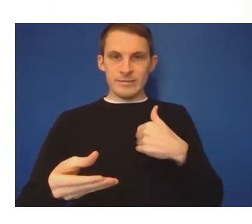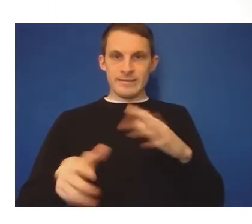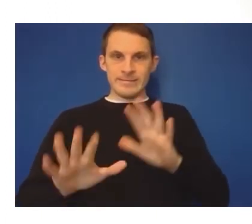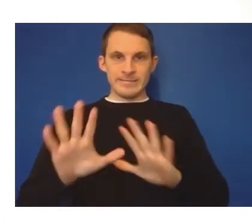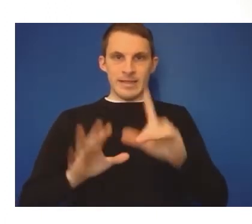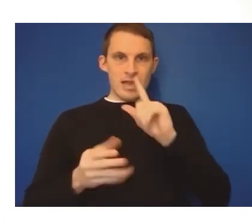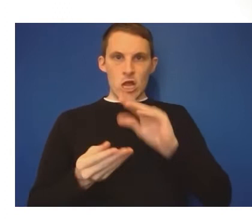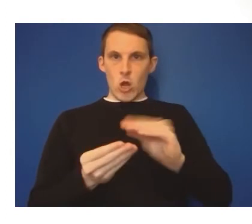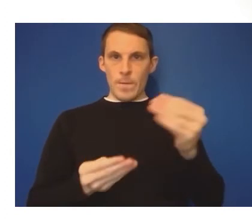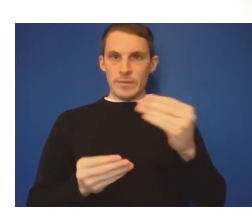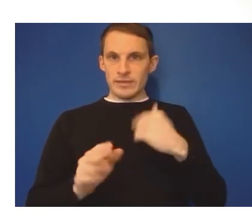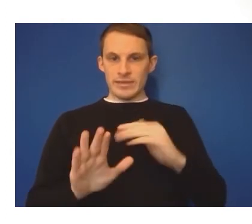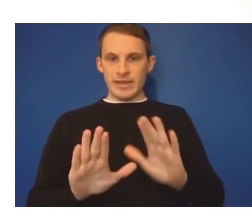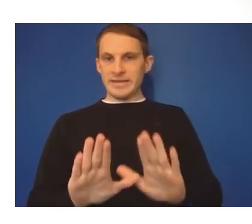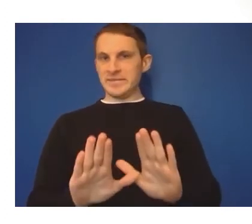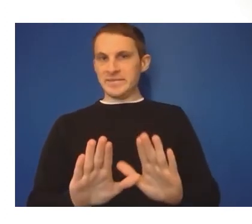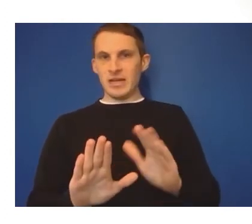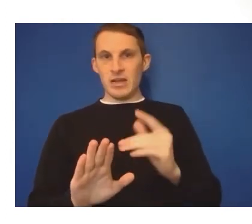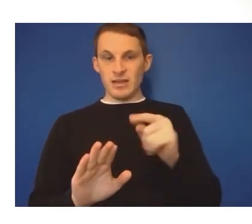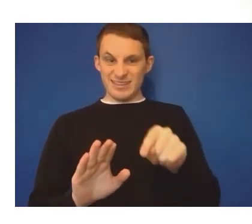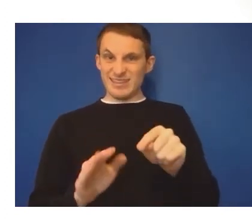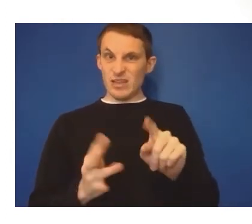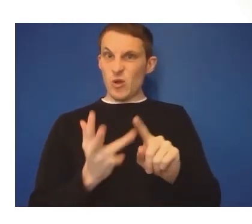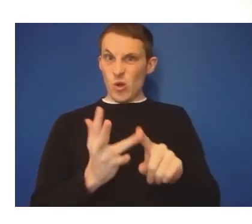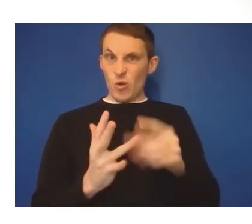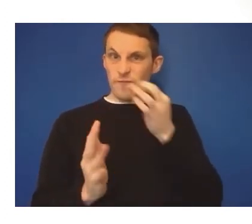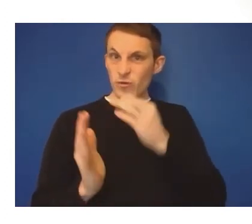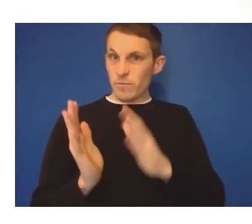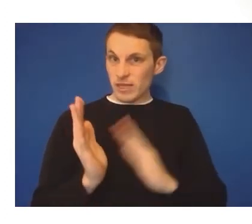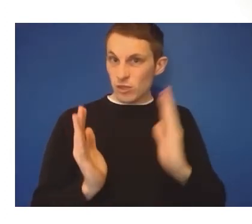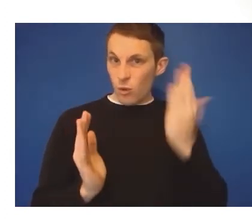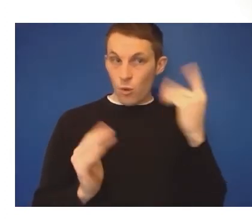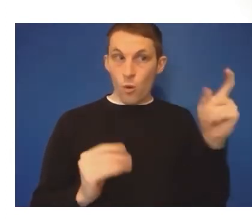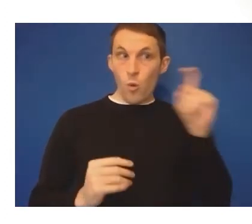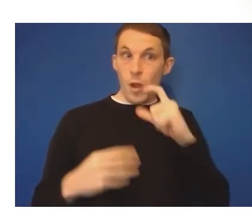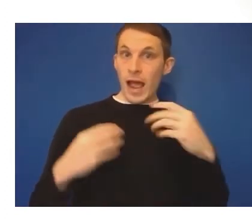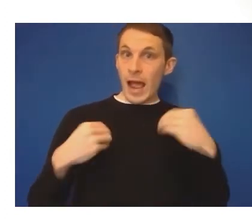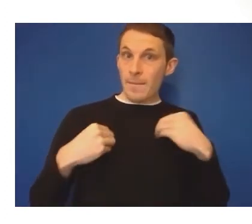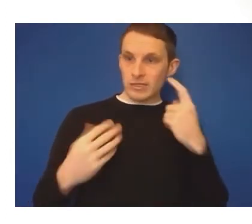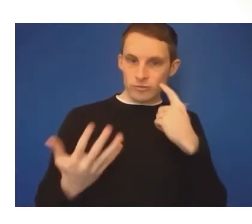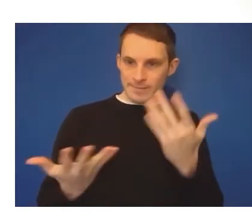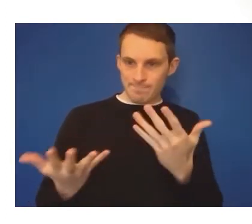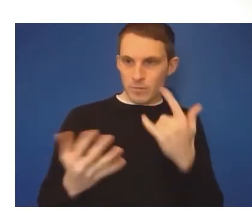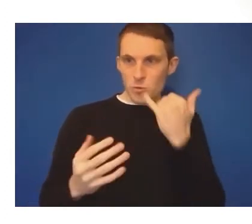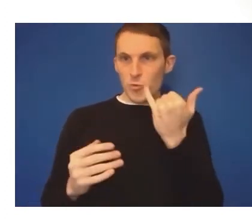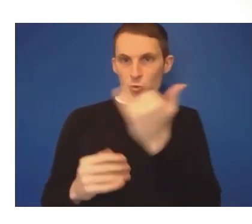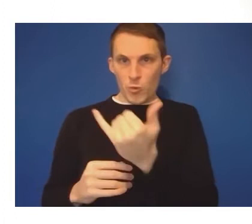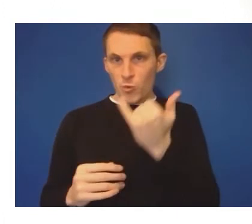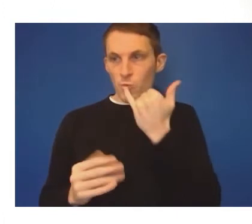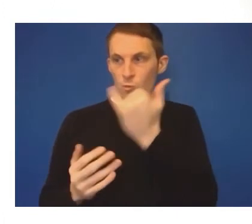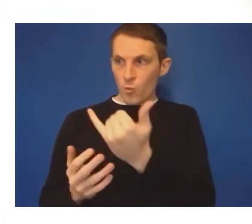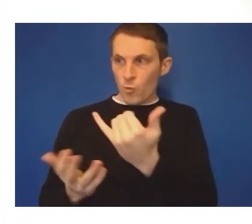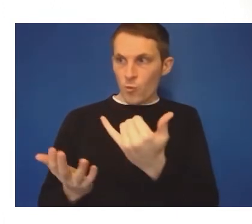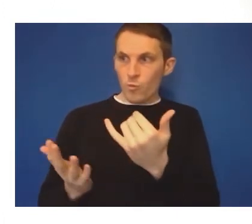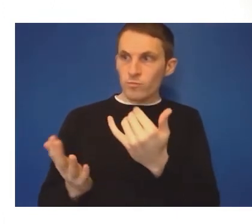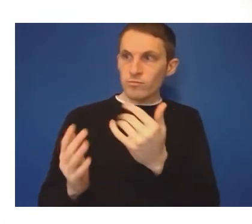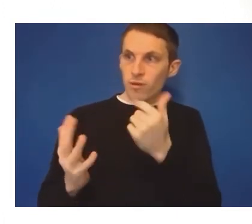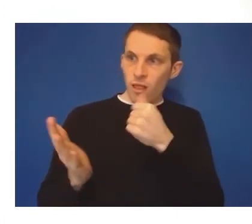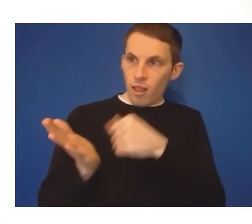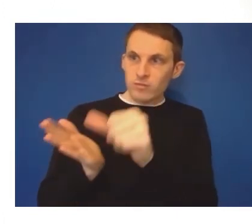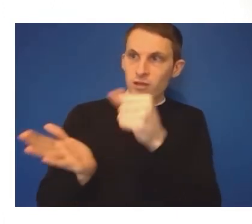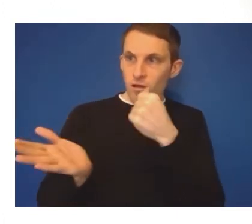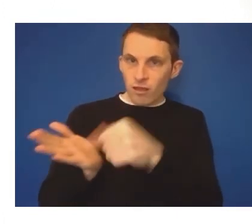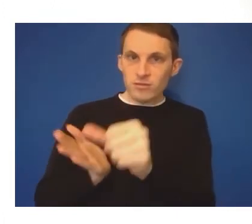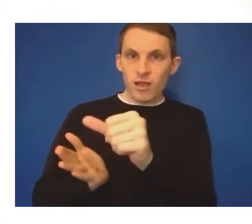few months ago, but he hasn't paid. The water company has tried to call him and send him some letters, but Juan does not answer the